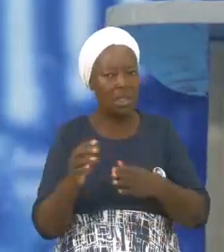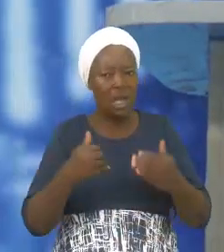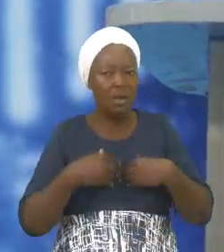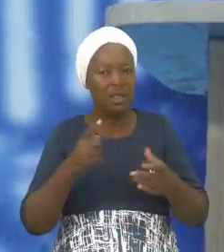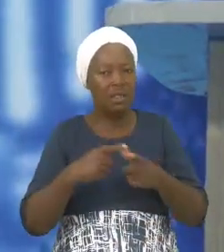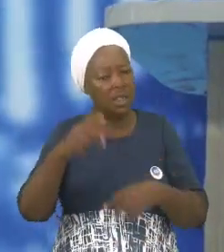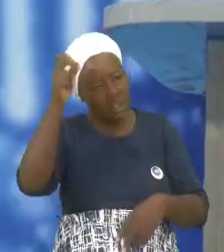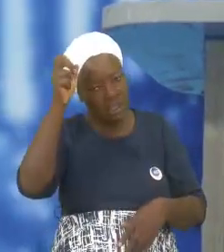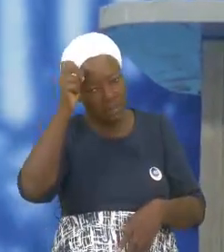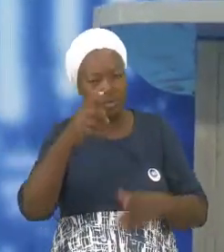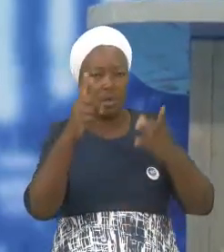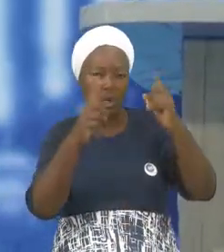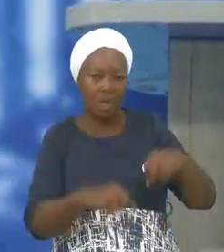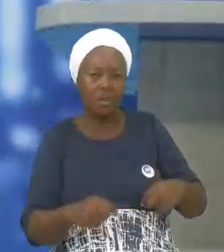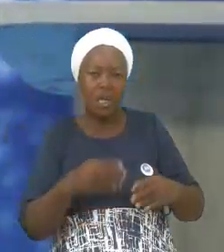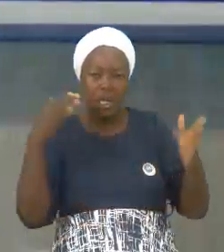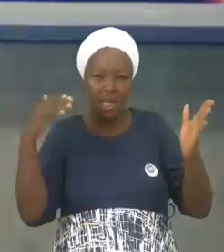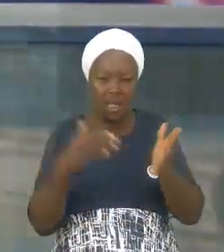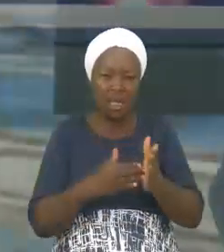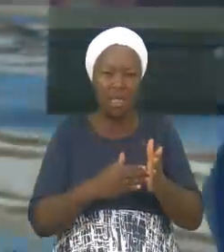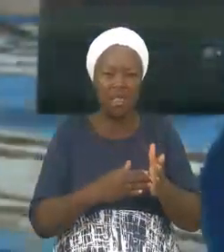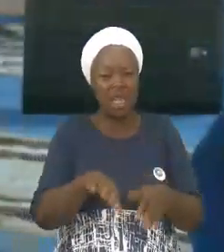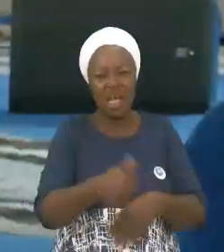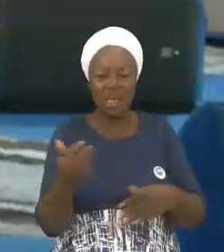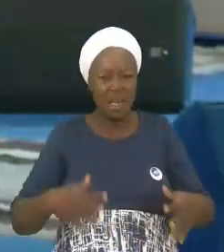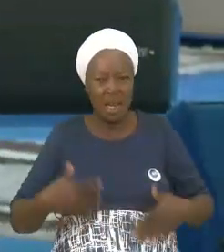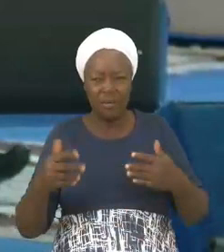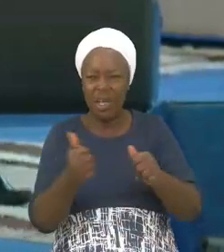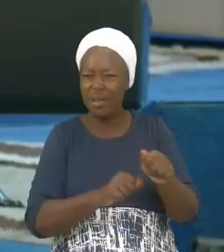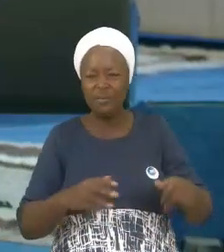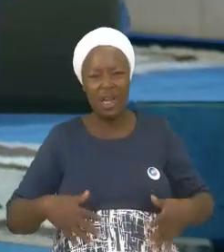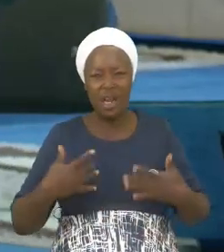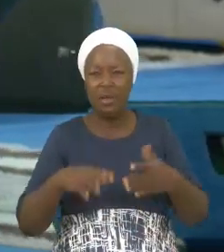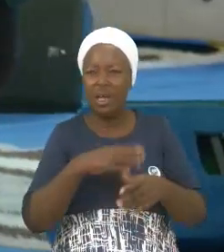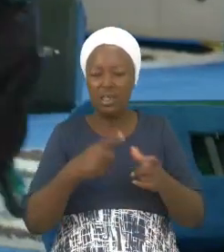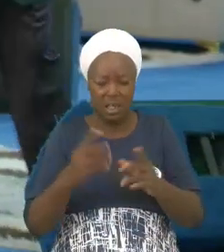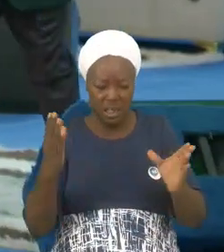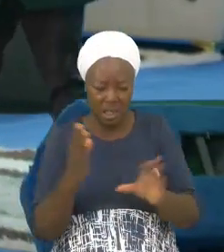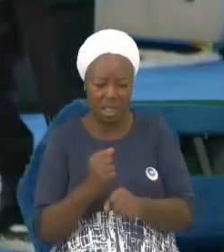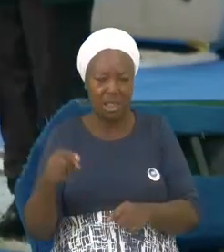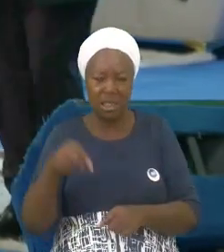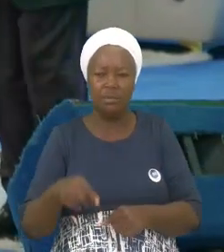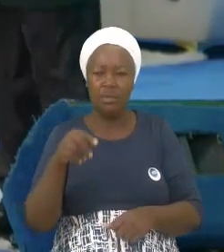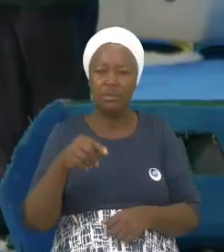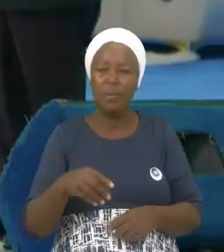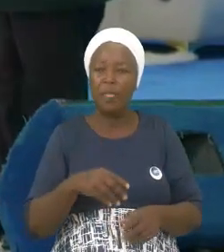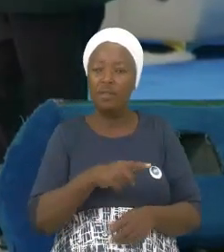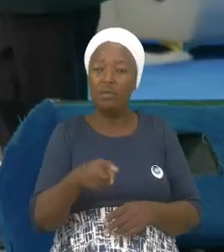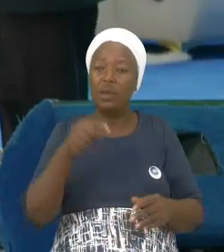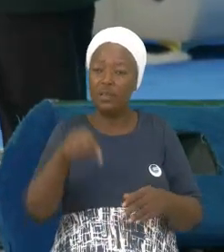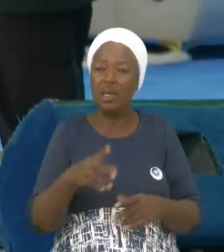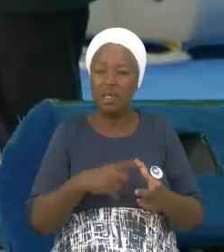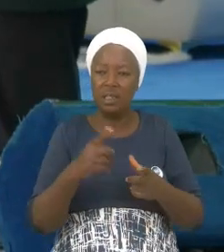the devil comes against any life, every life, and he gets them down, and then they try